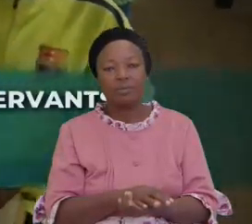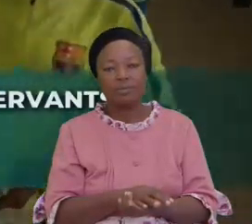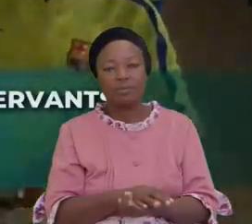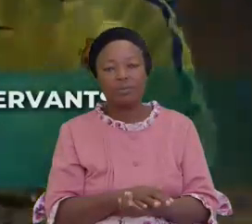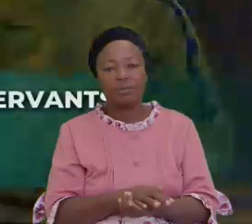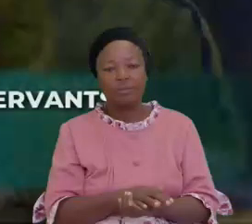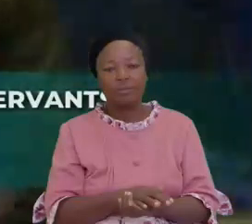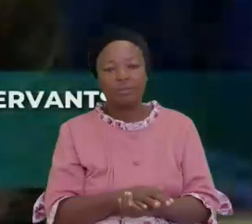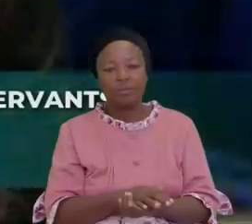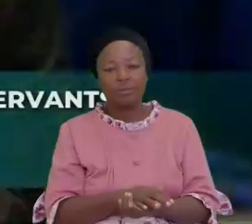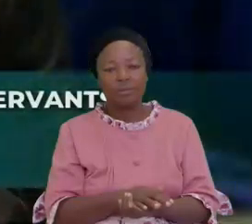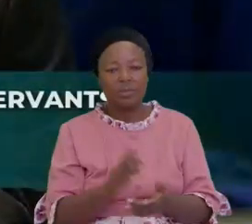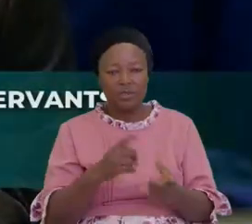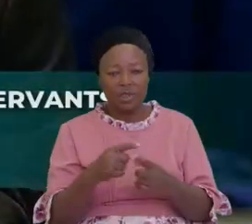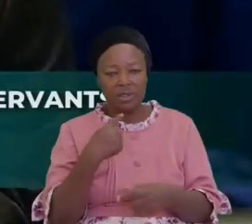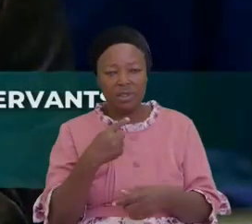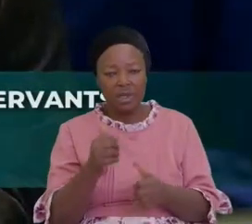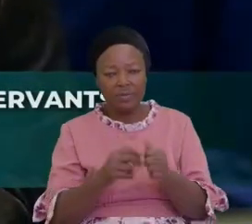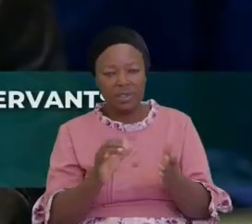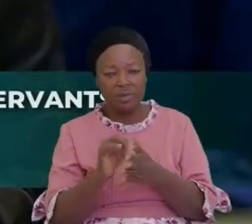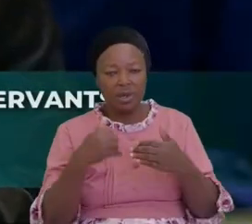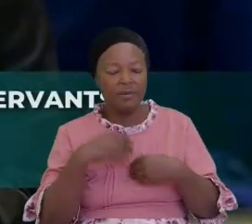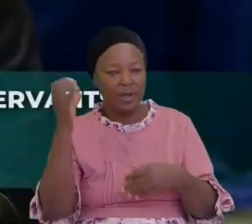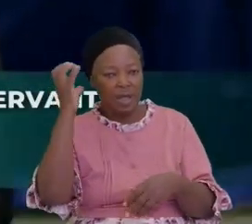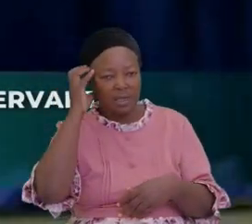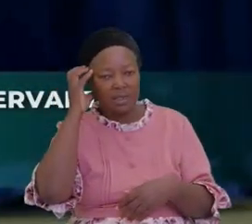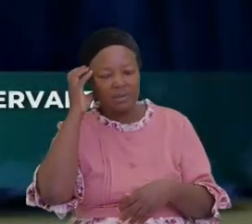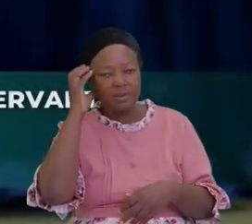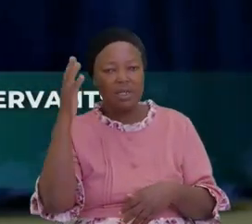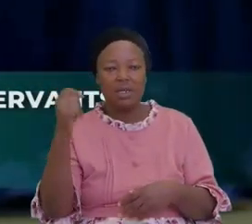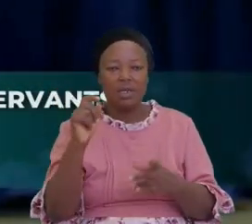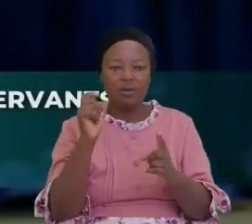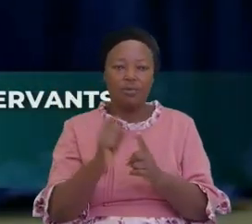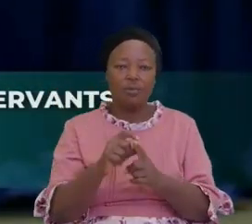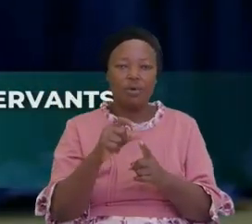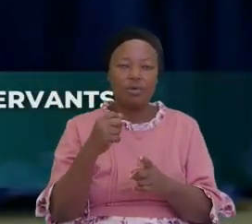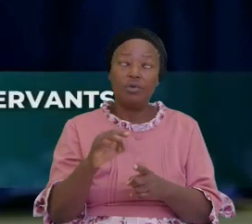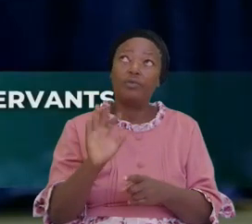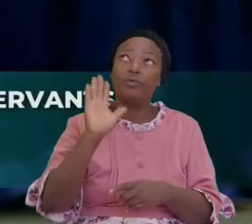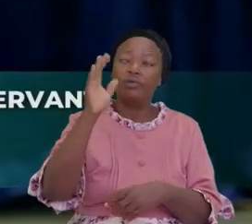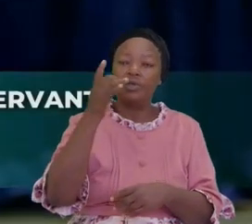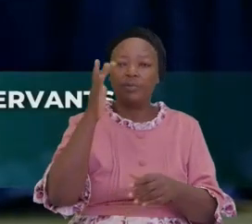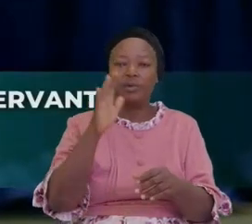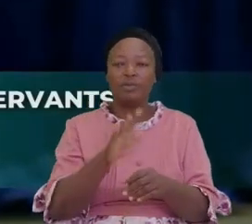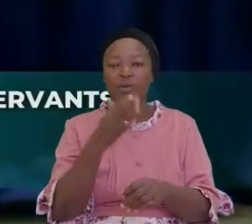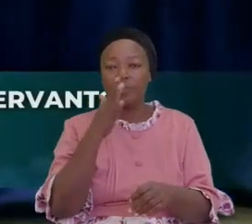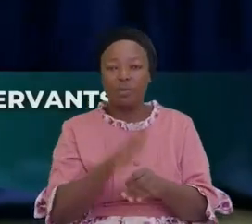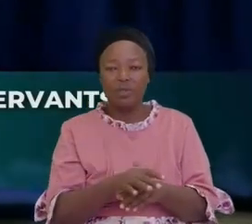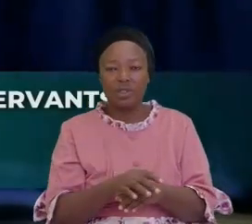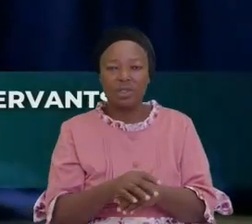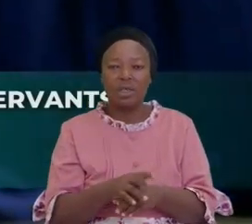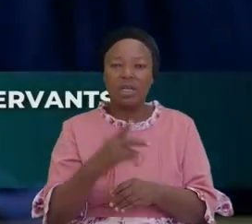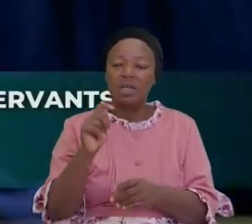He says everything we've heard, the word of his promise, the word of